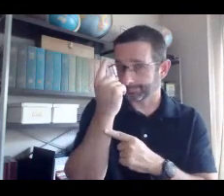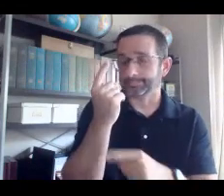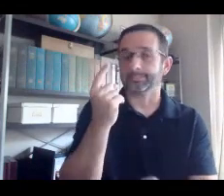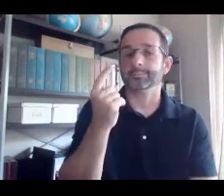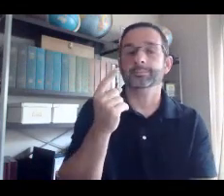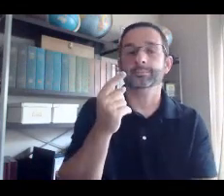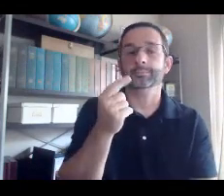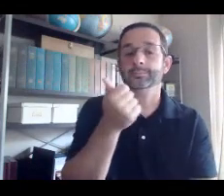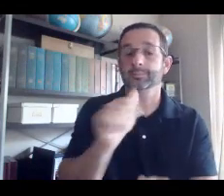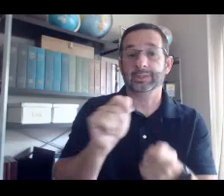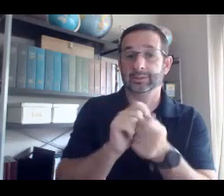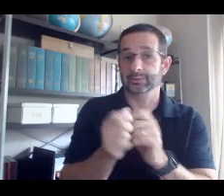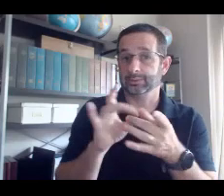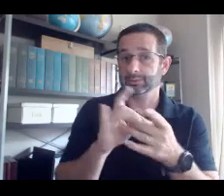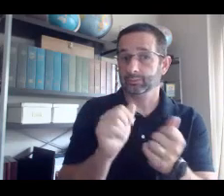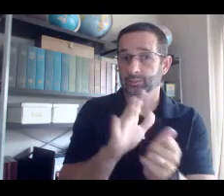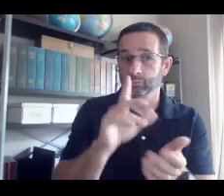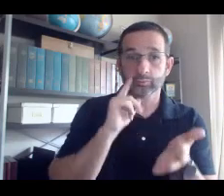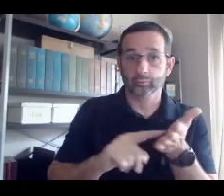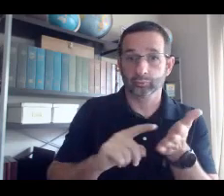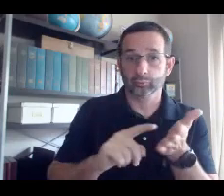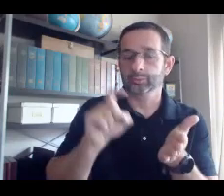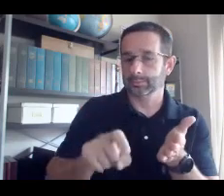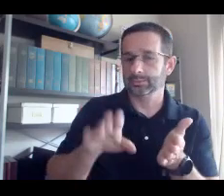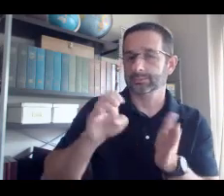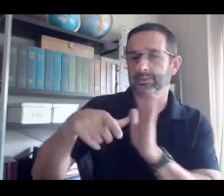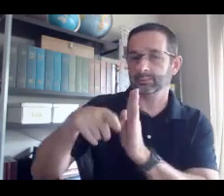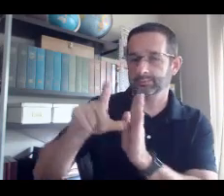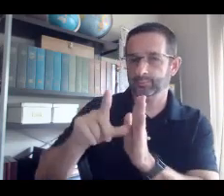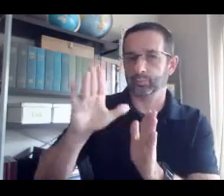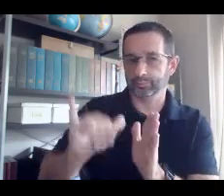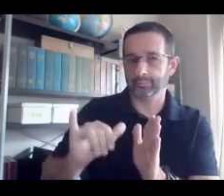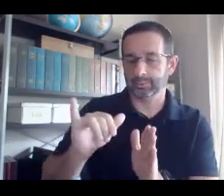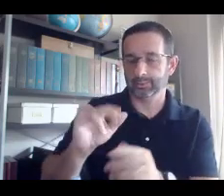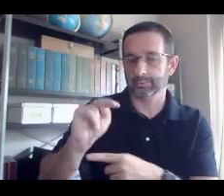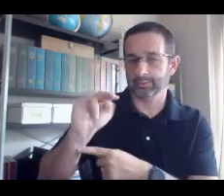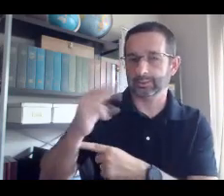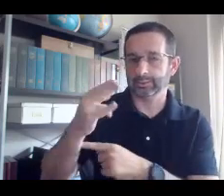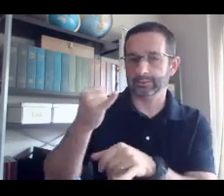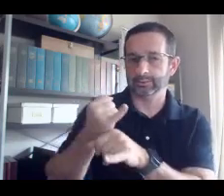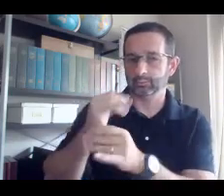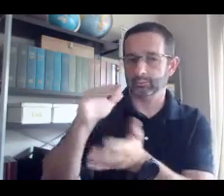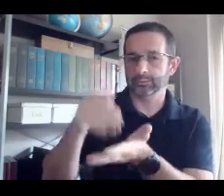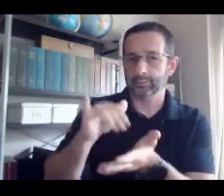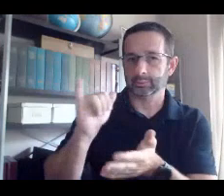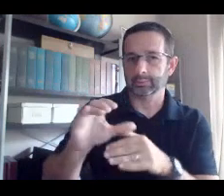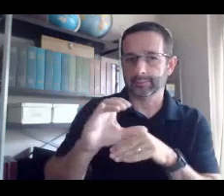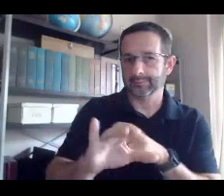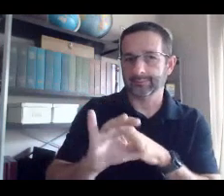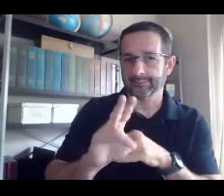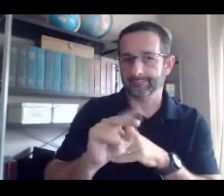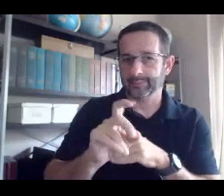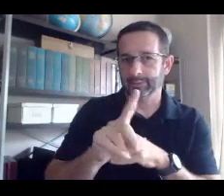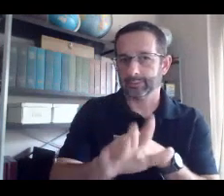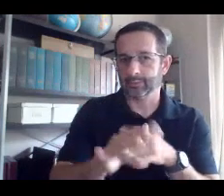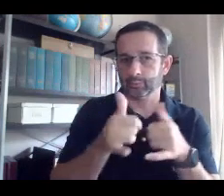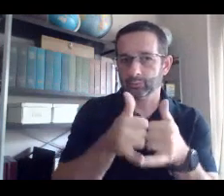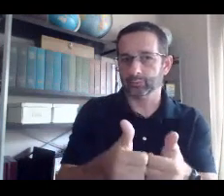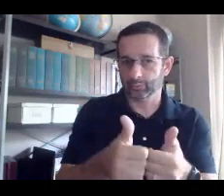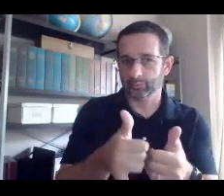focus has changed as well, just let us know. So and again, that does have to be reviewed by